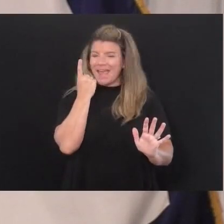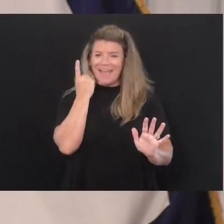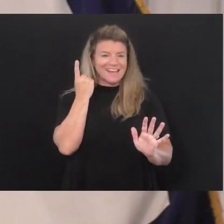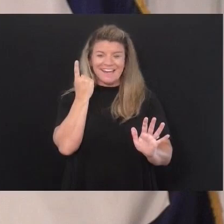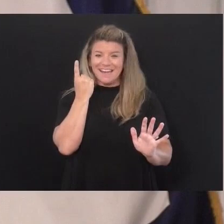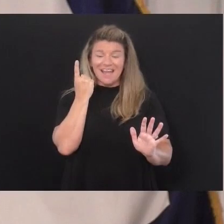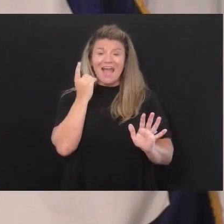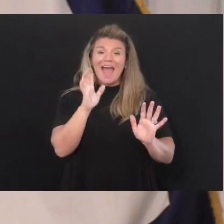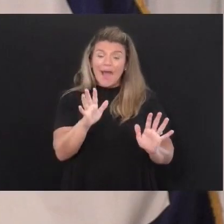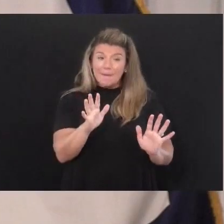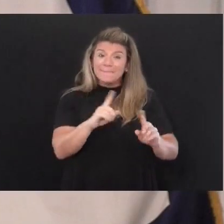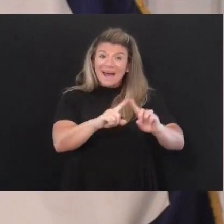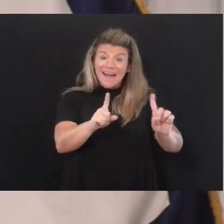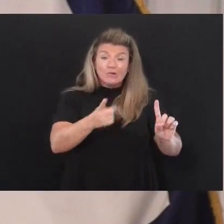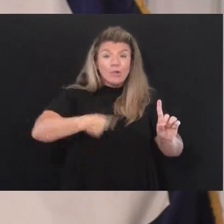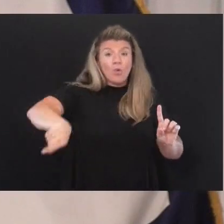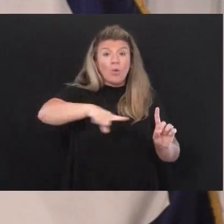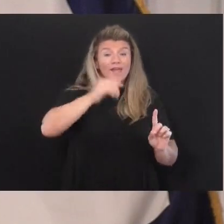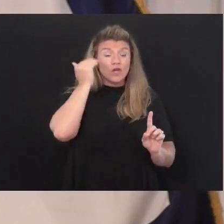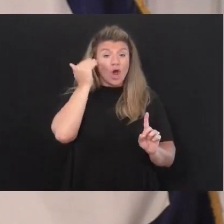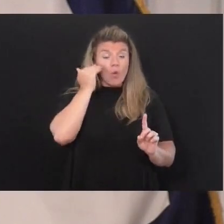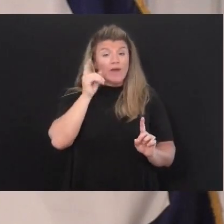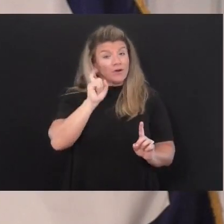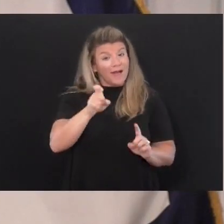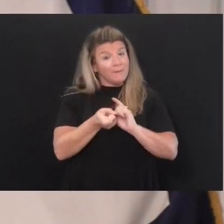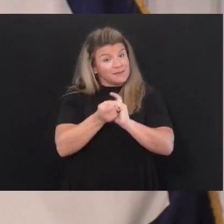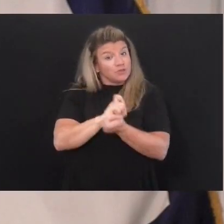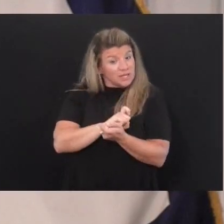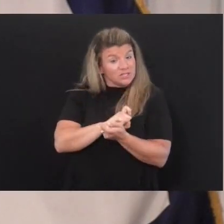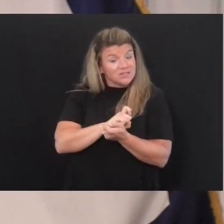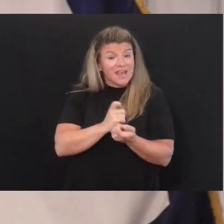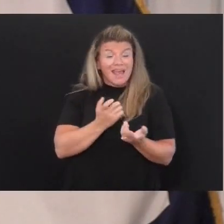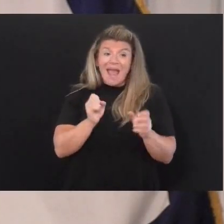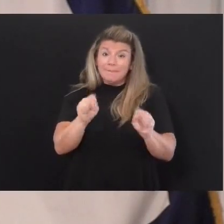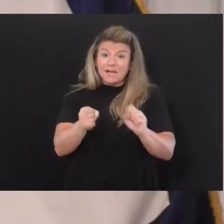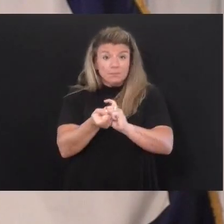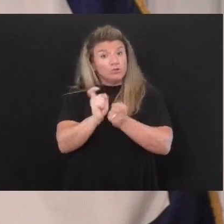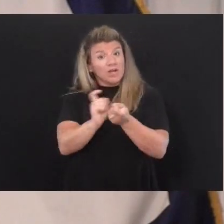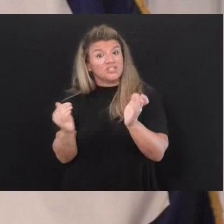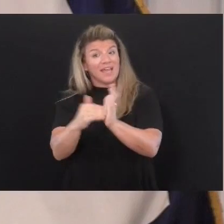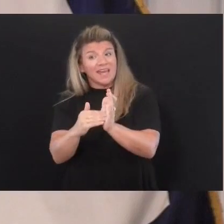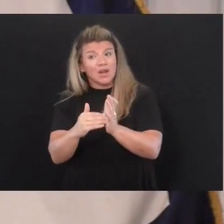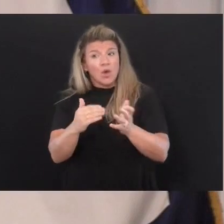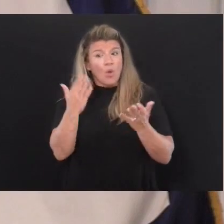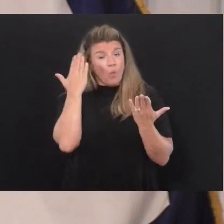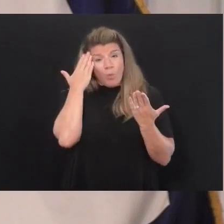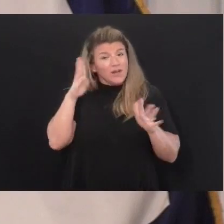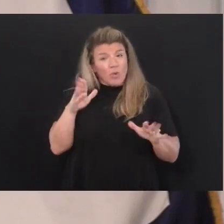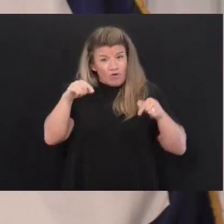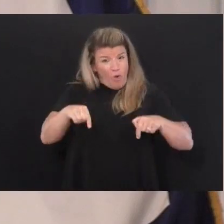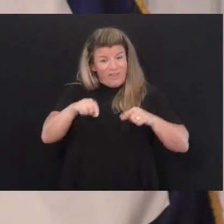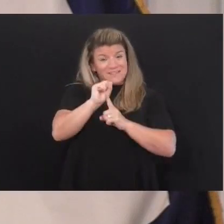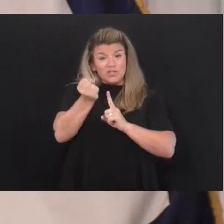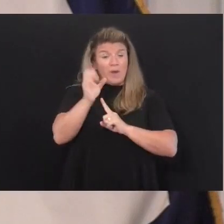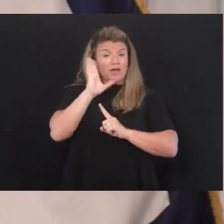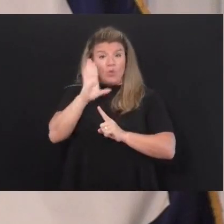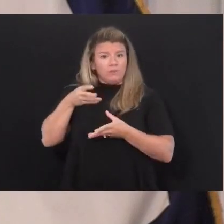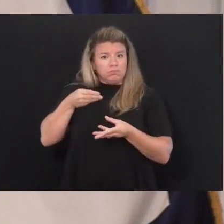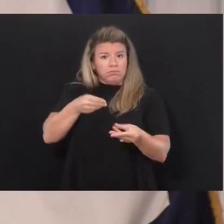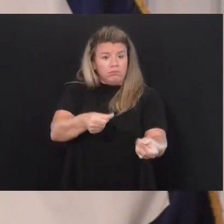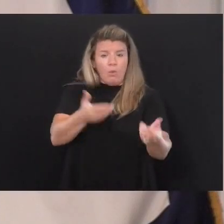that we can pull out of this grant money. It's really important and everything, and because we want those dollars flowing to West